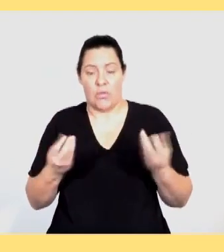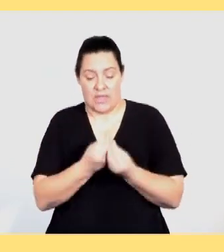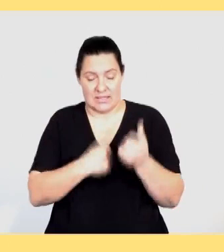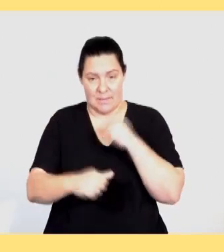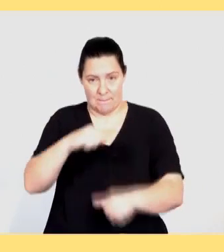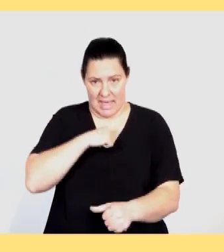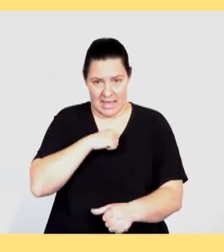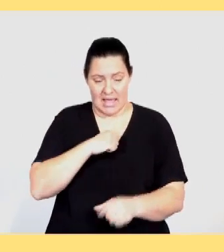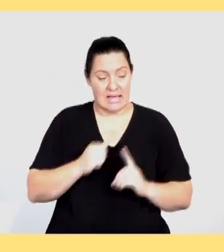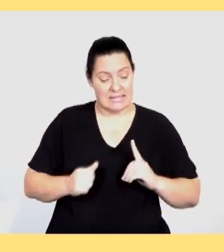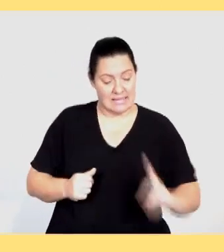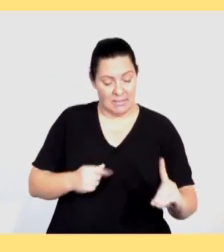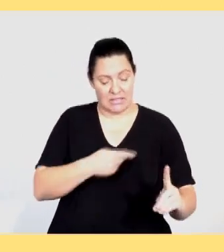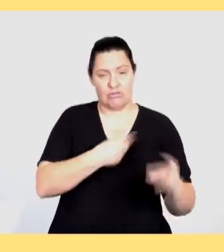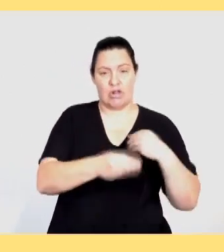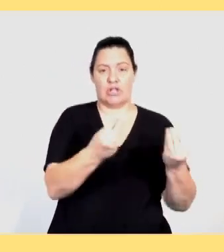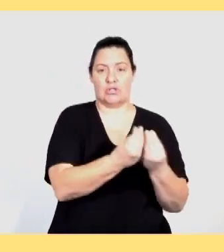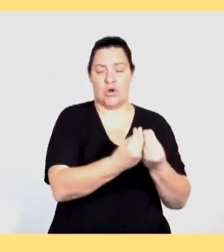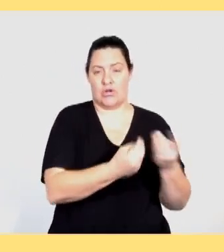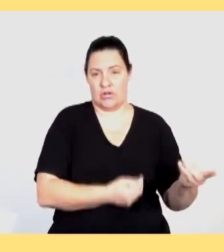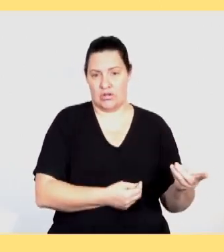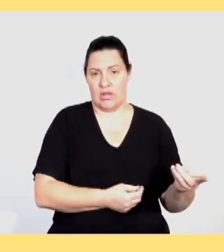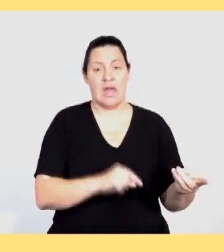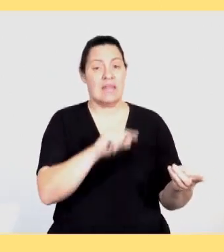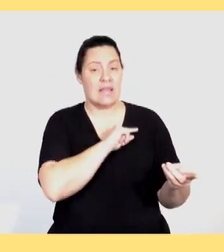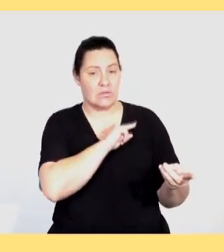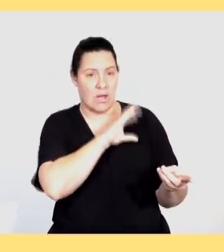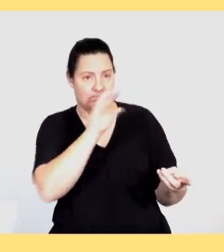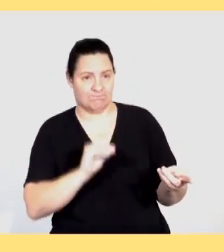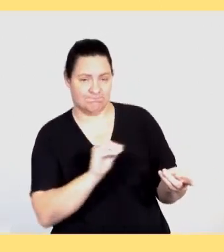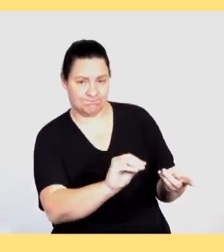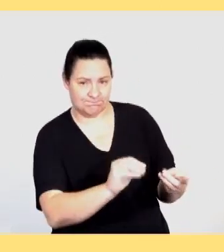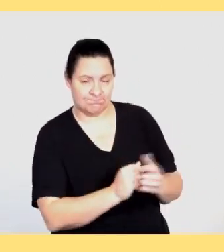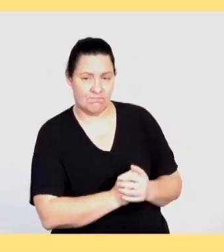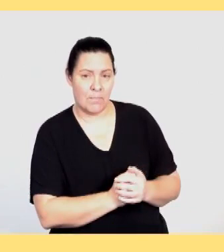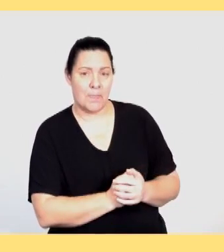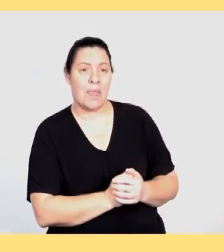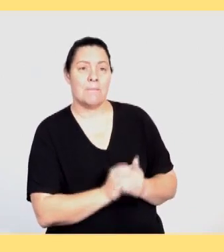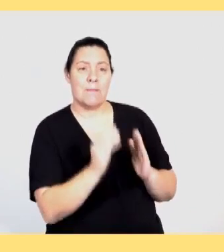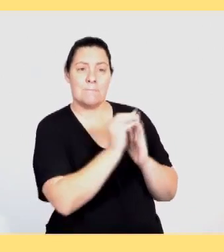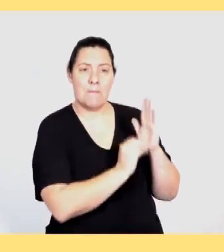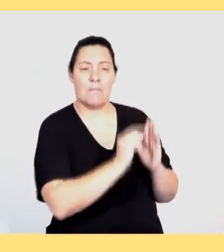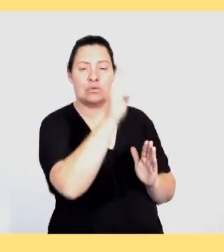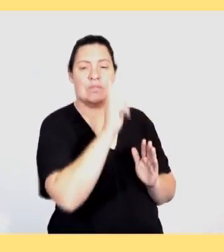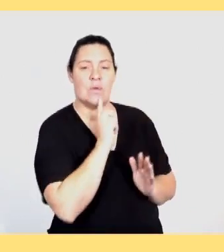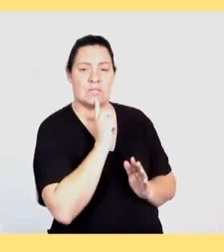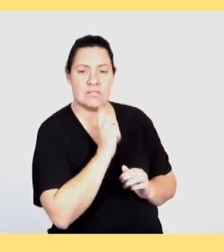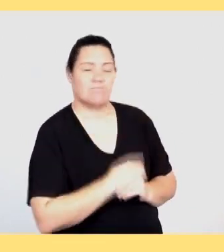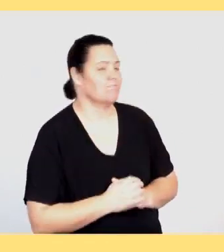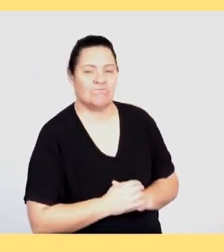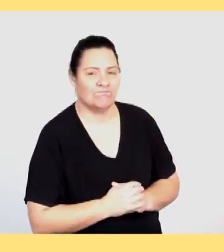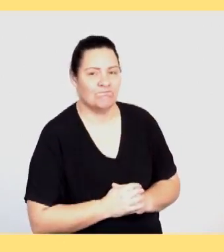when goods are returned, I'm going to debit my trading stock. Therefore, I'm coming here now. Do I record the